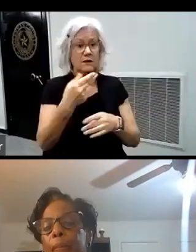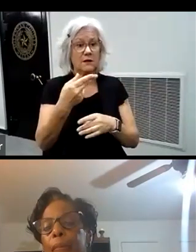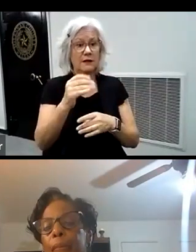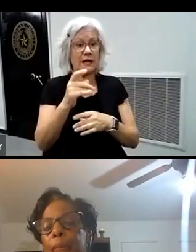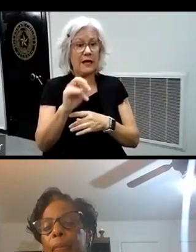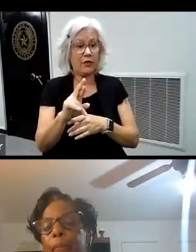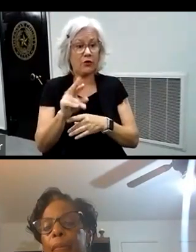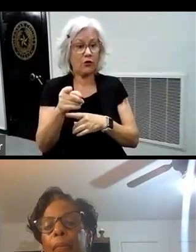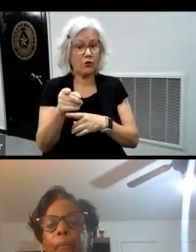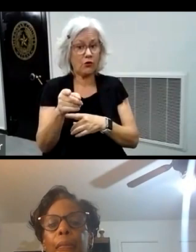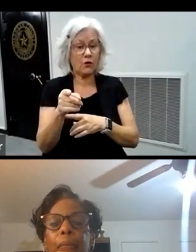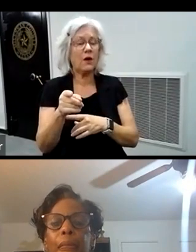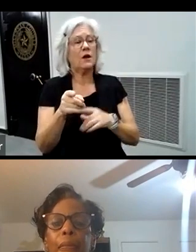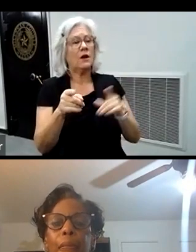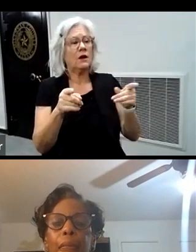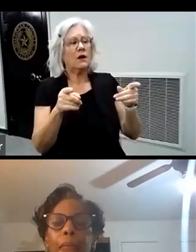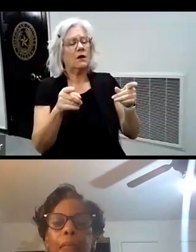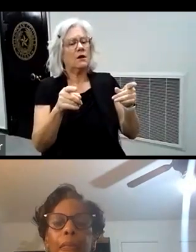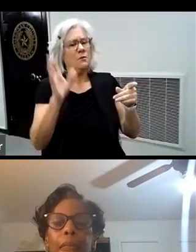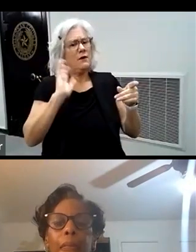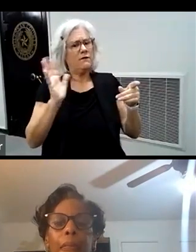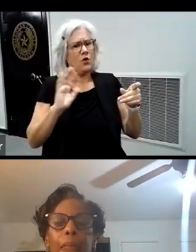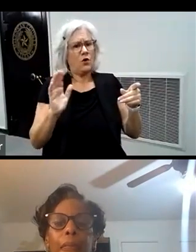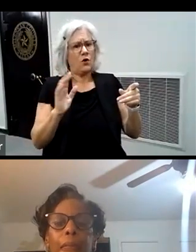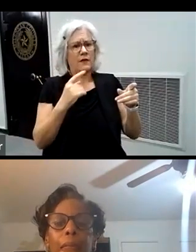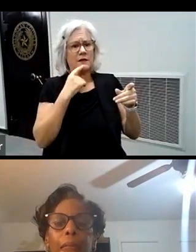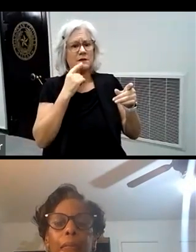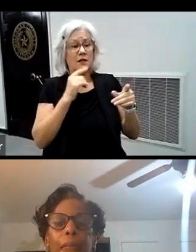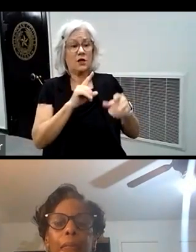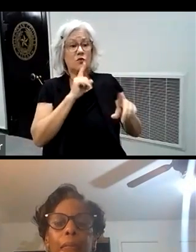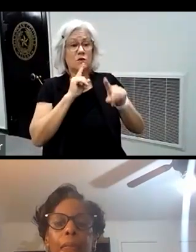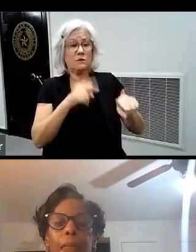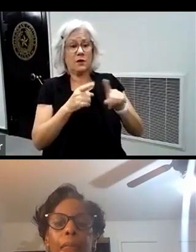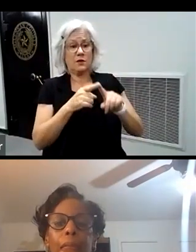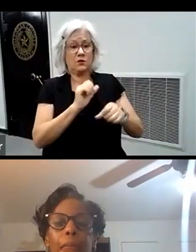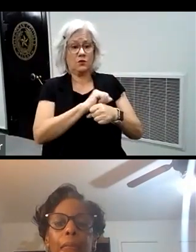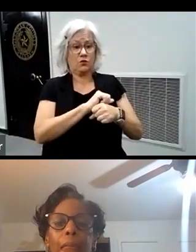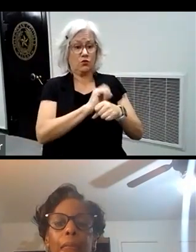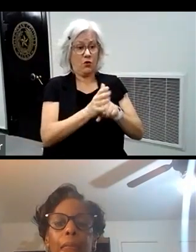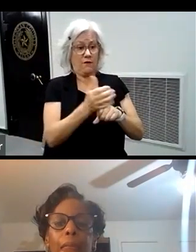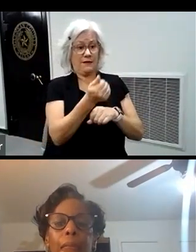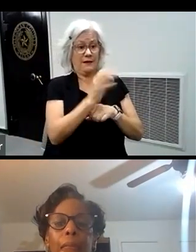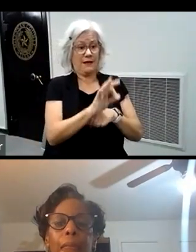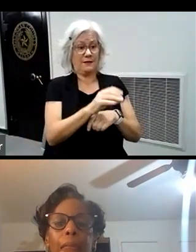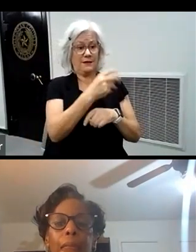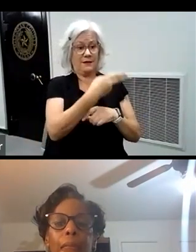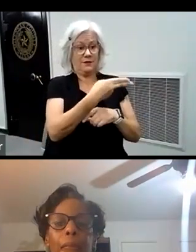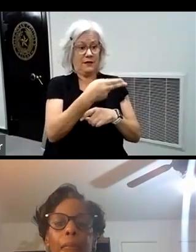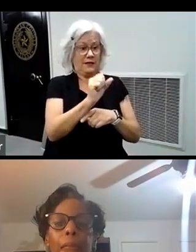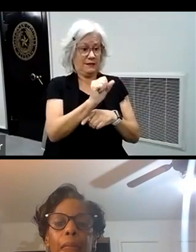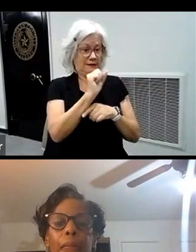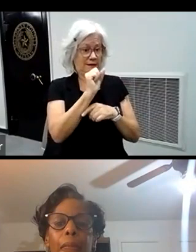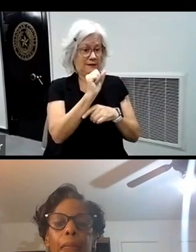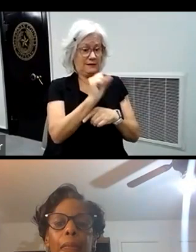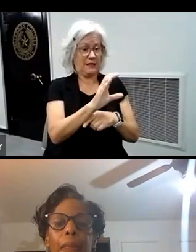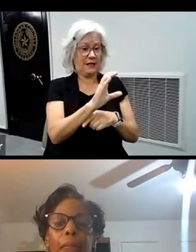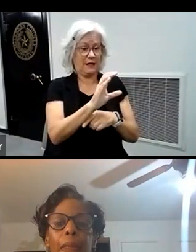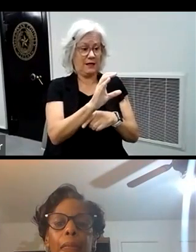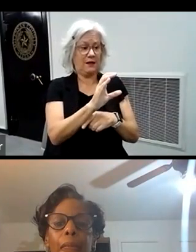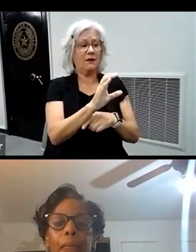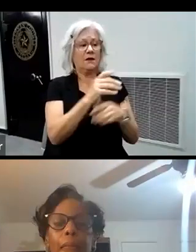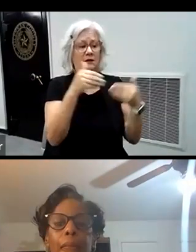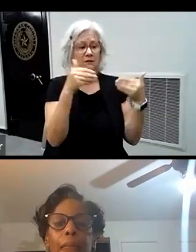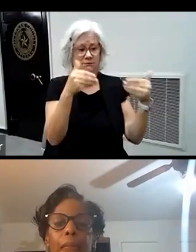No, just it's been mentioned that in response to the COVID-19 pandemic that HHSC is accelerating the timeline for these